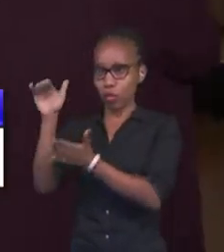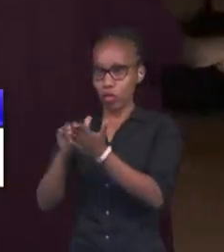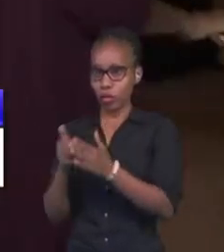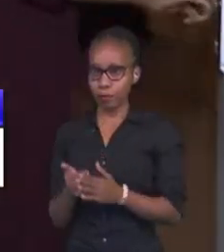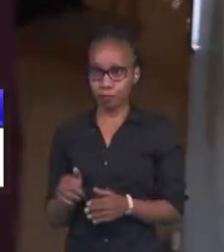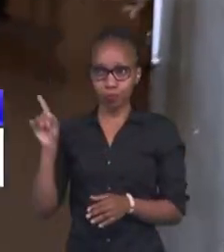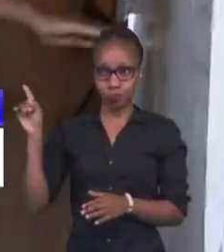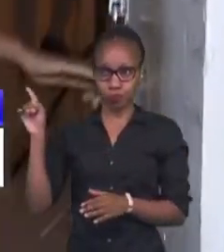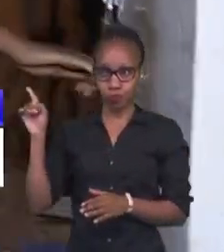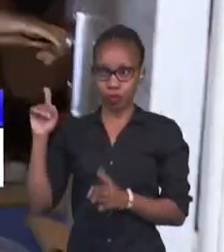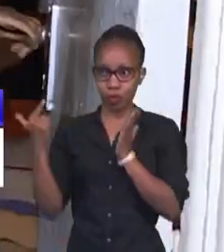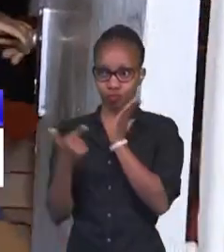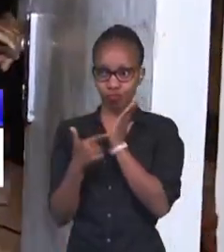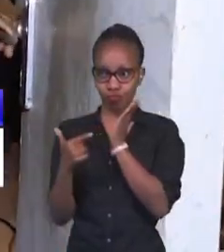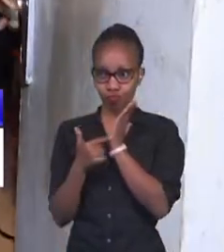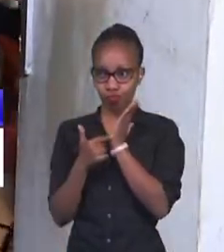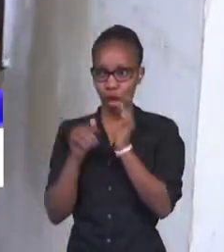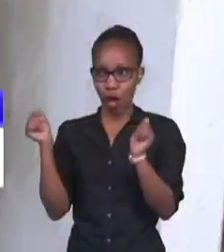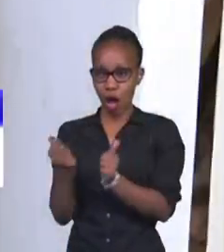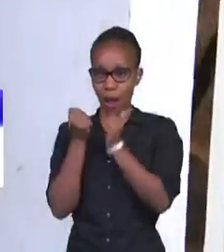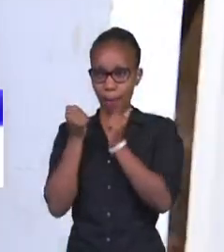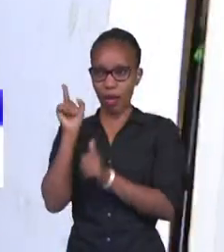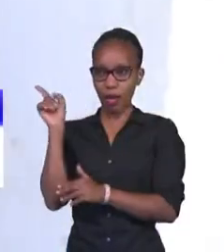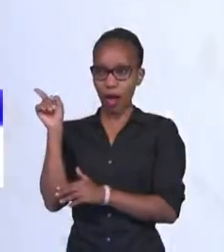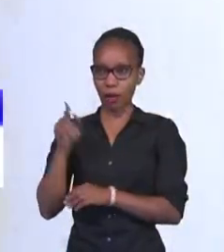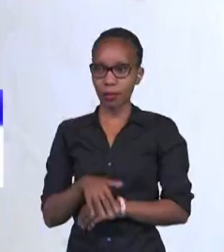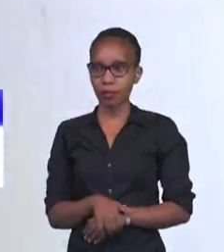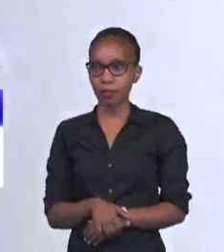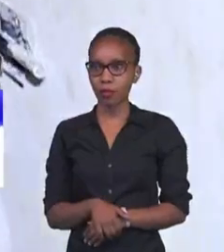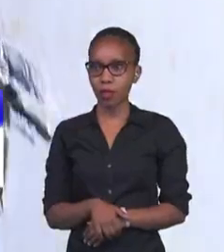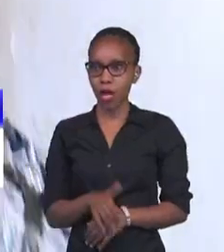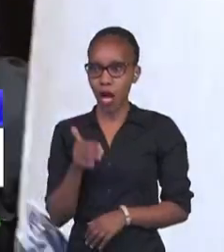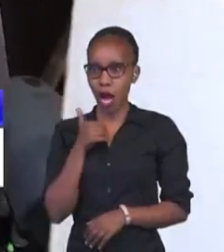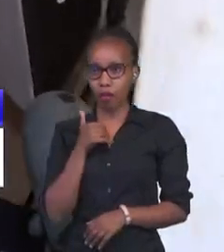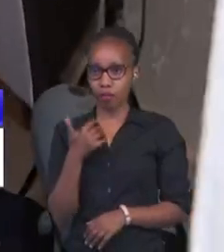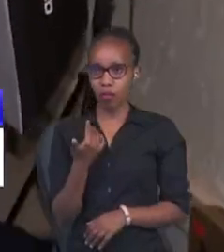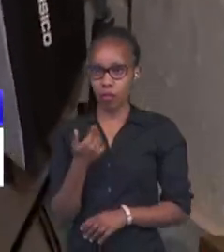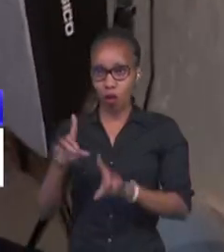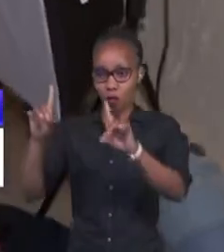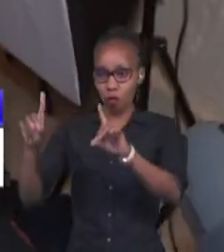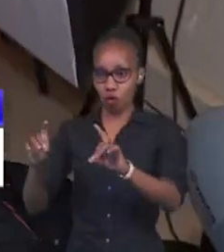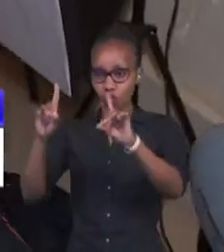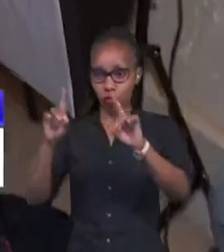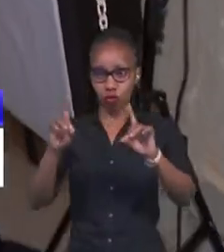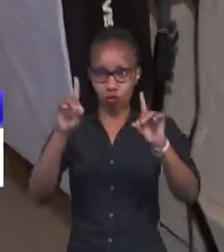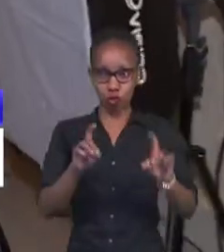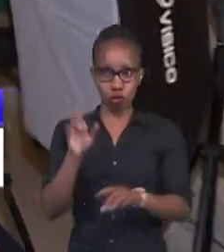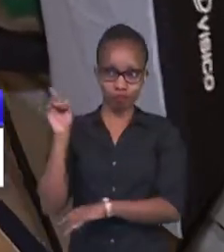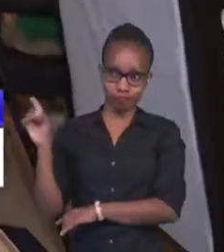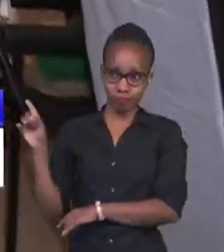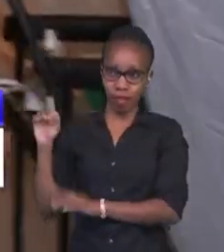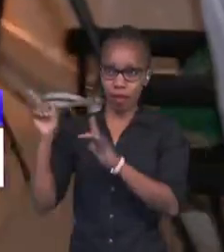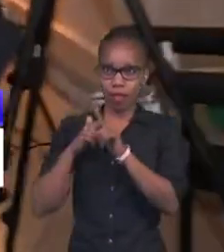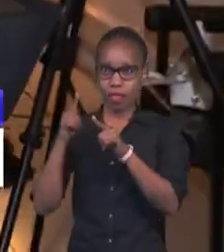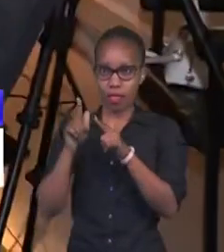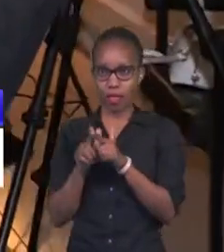is where digitization happens. And we usually have, so we take the photographs from here, and then we